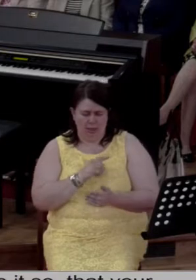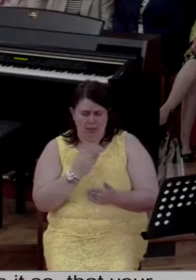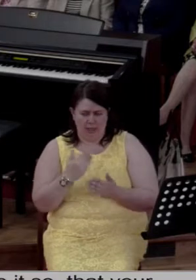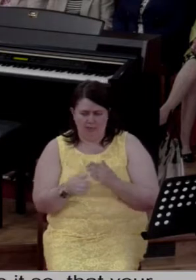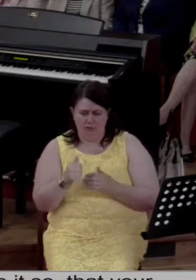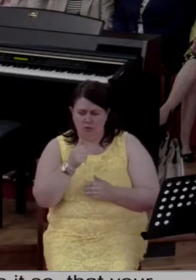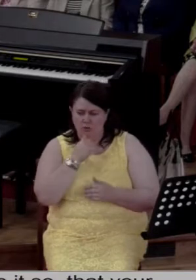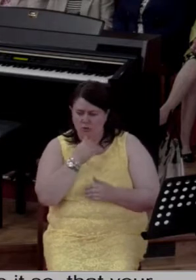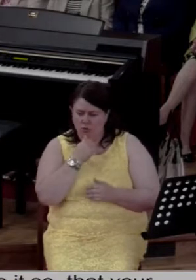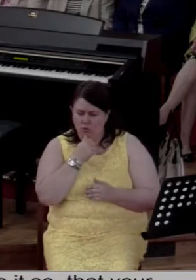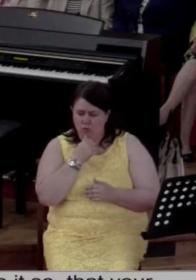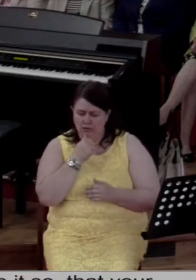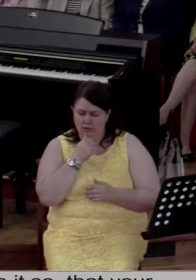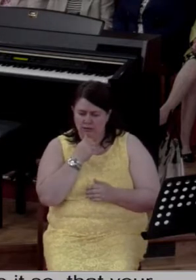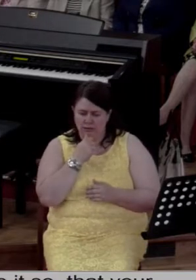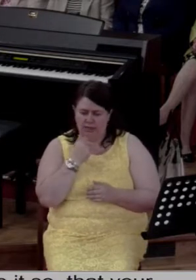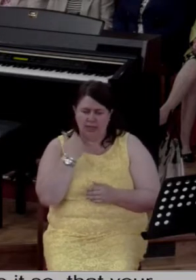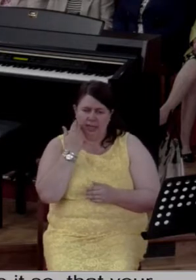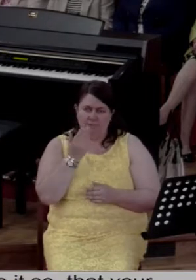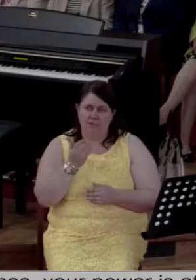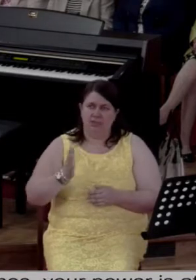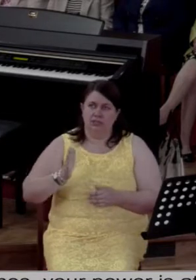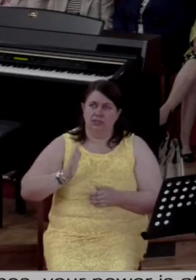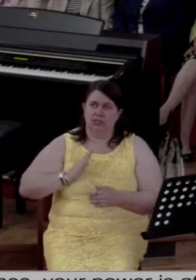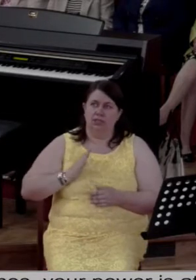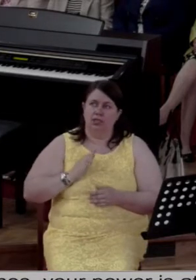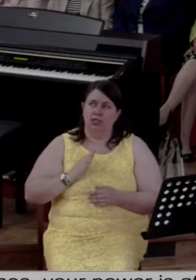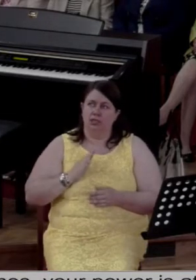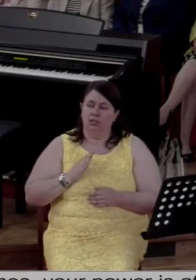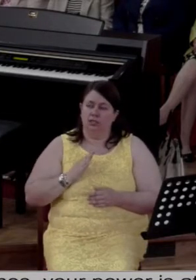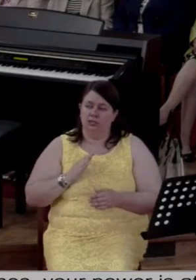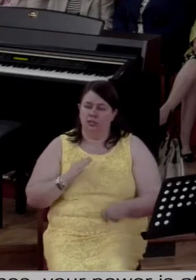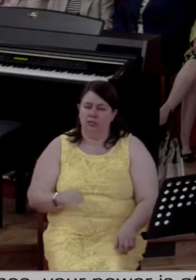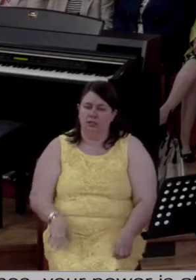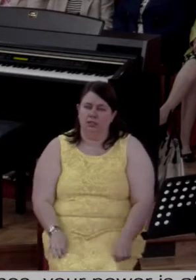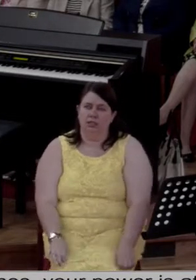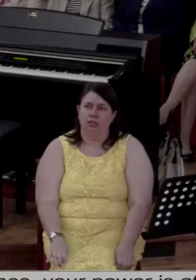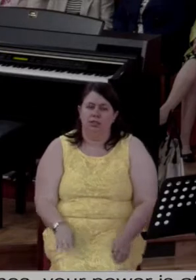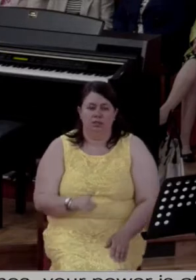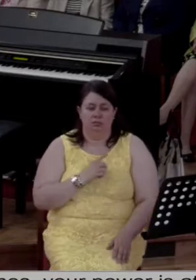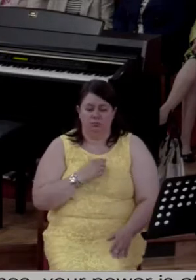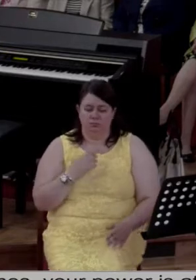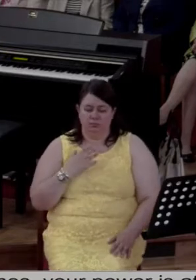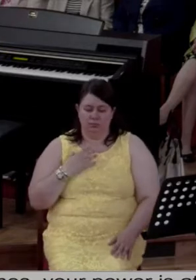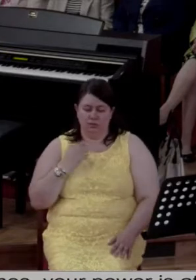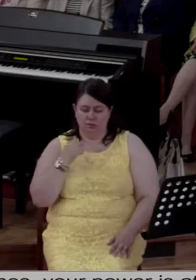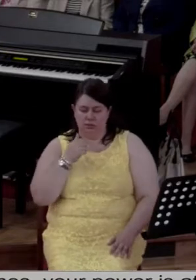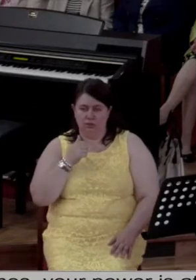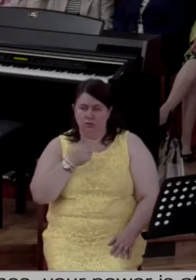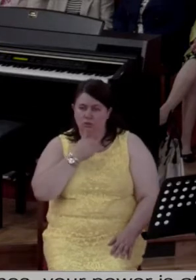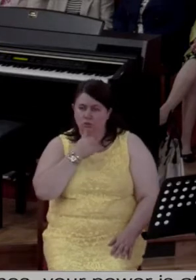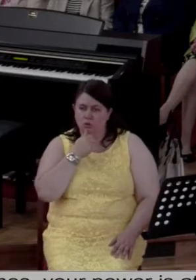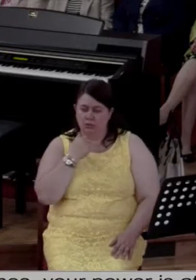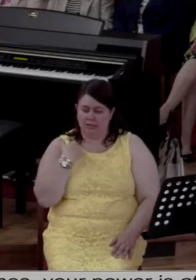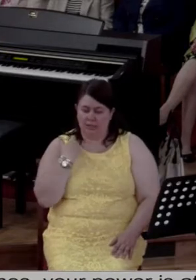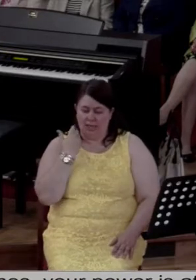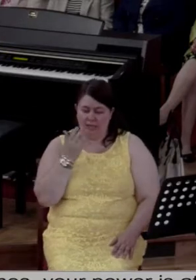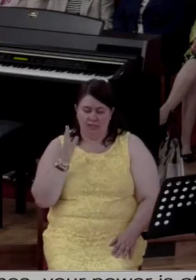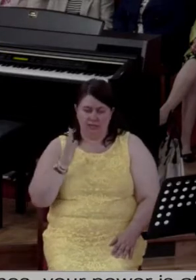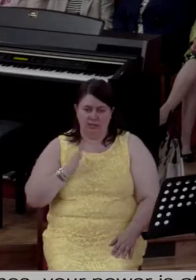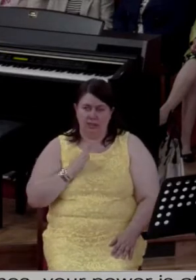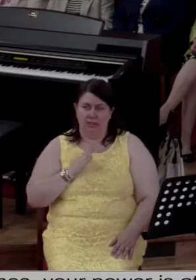use the Lord's Prayer every Sunday, and I don't use it every Sunday because it's such a great prayer, and it deserves